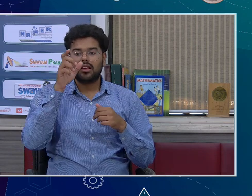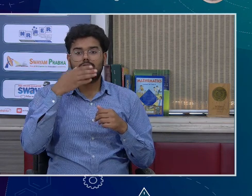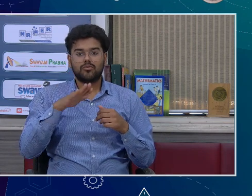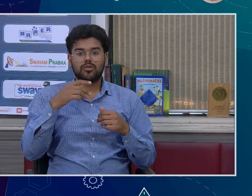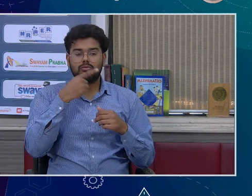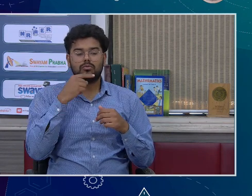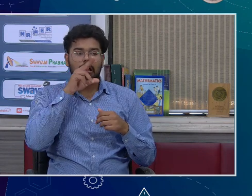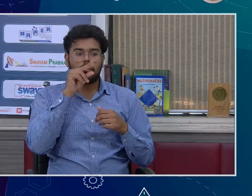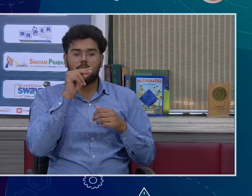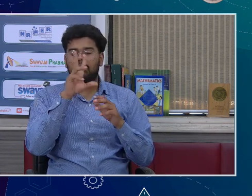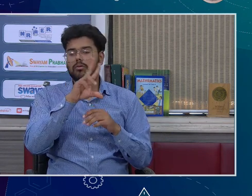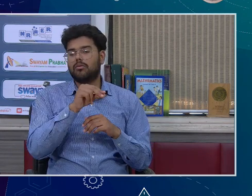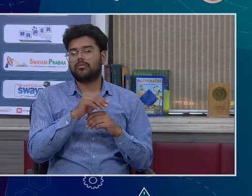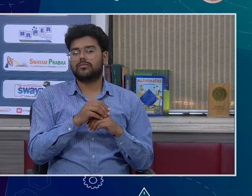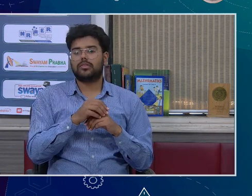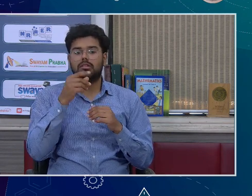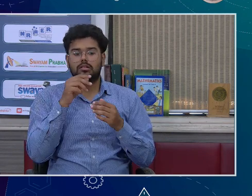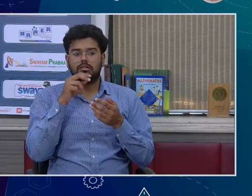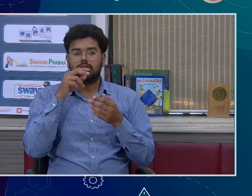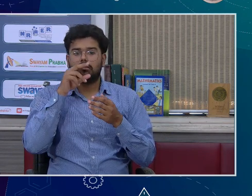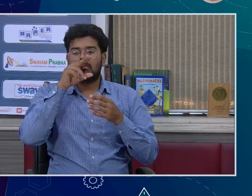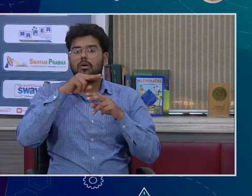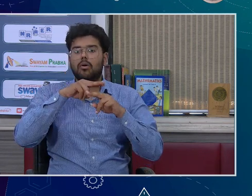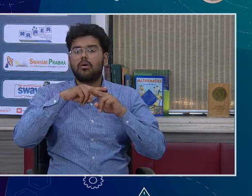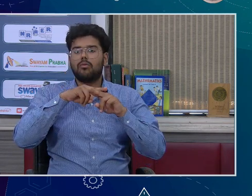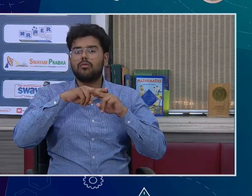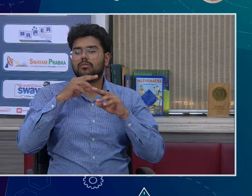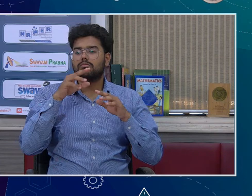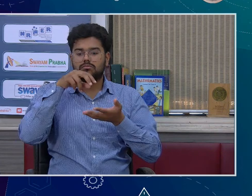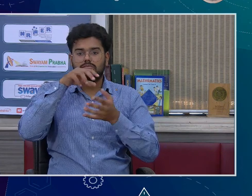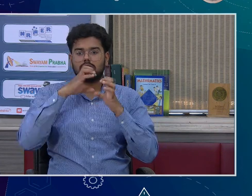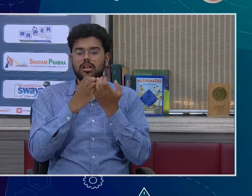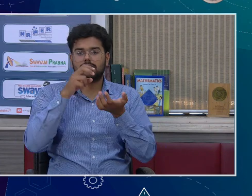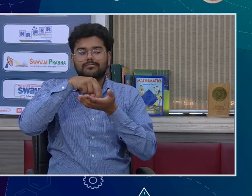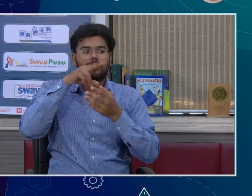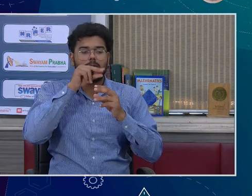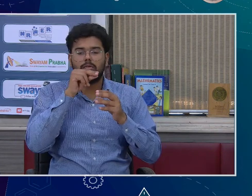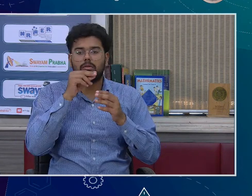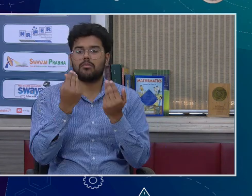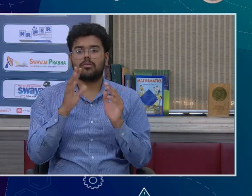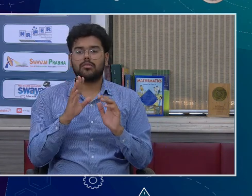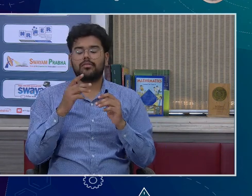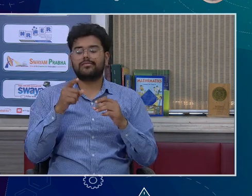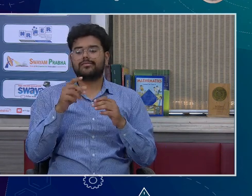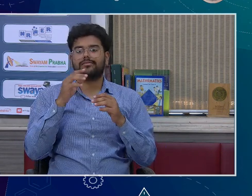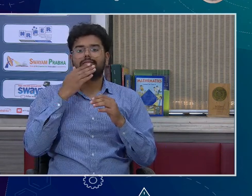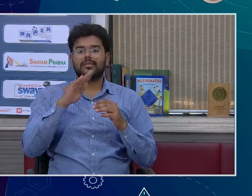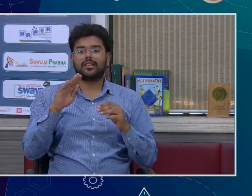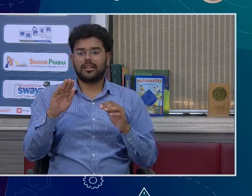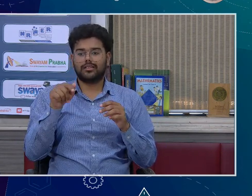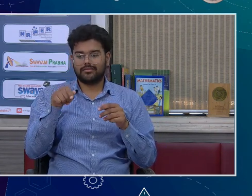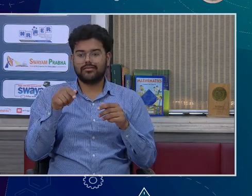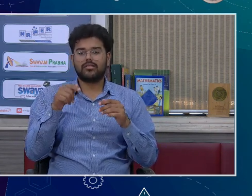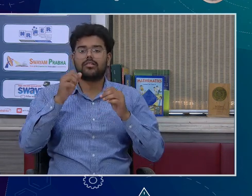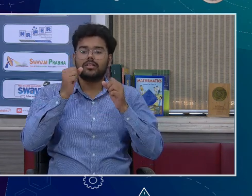usko samne aane mein thoda sa jhijak hota hai. Most important thing is make the child sit comfortably, and you